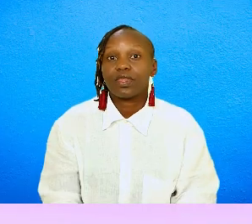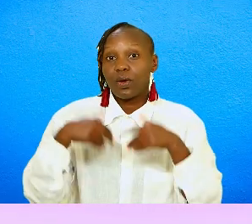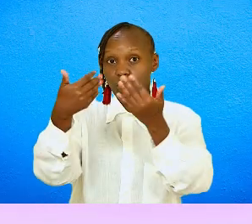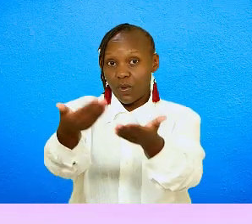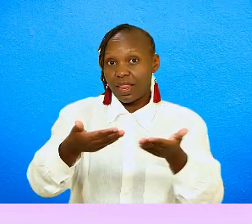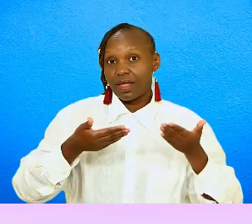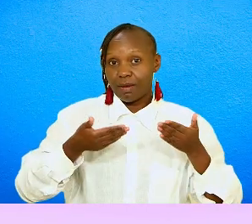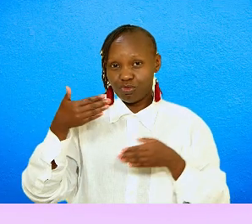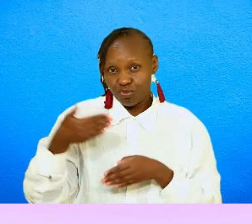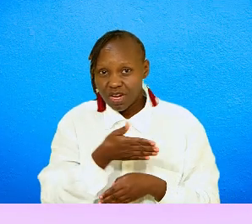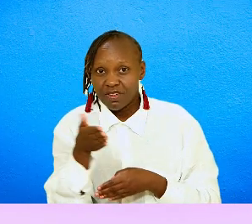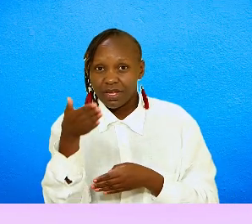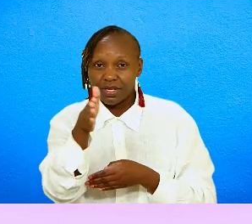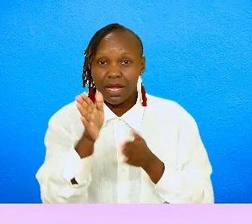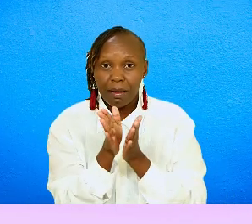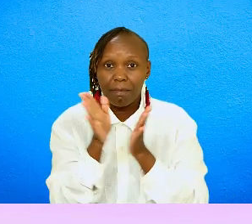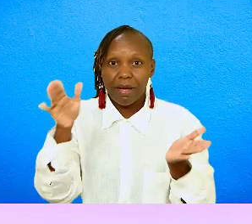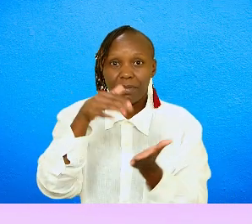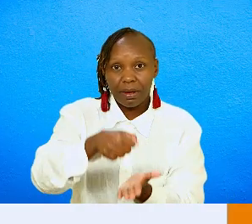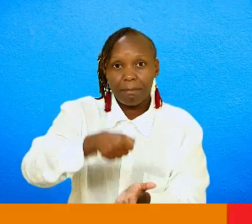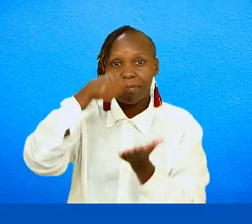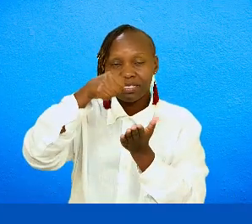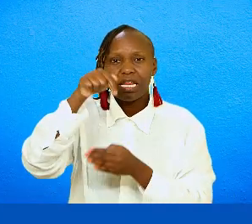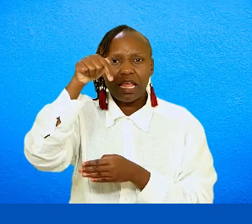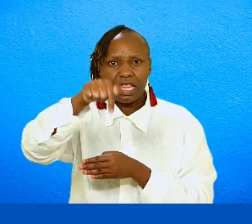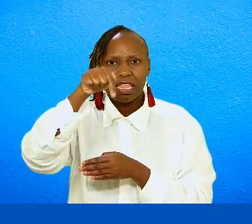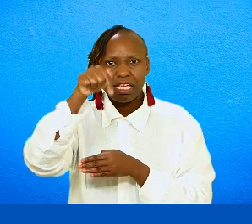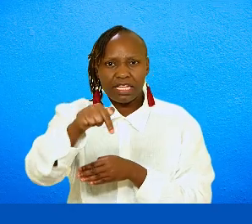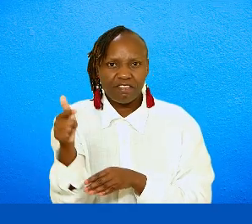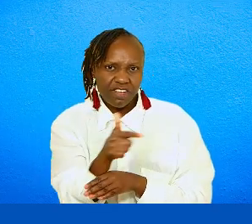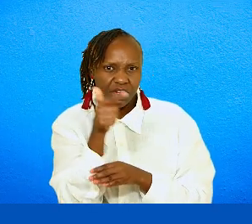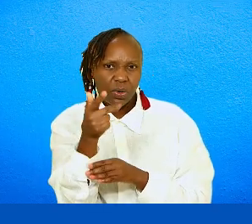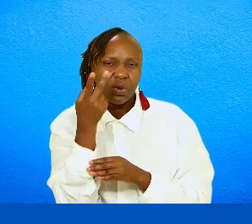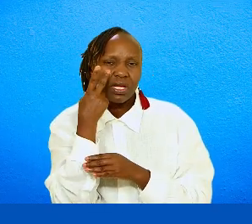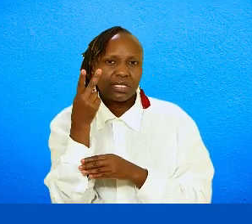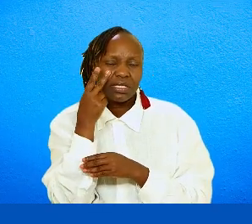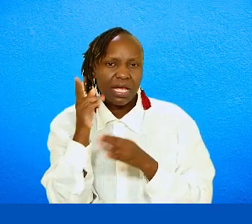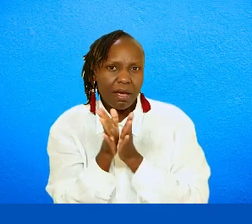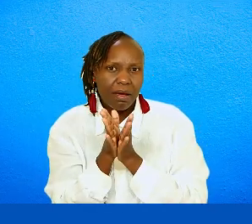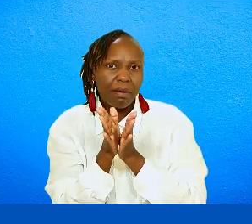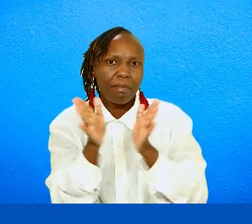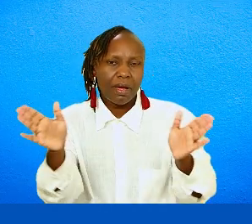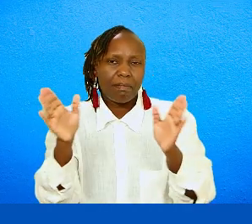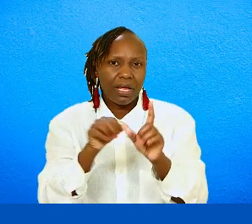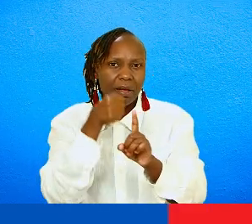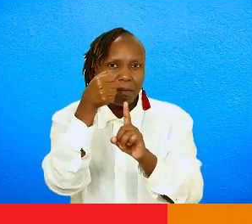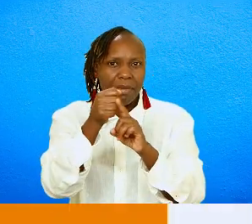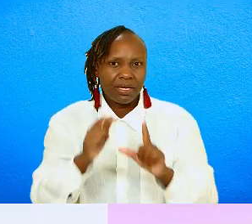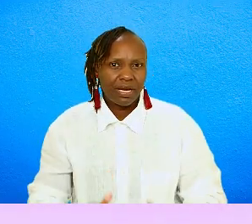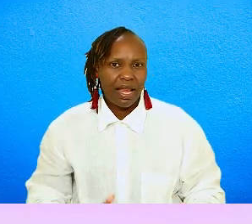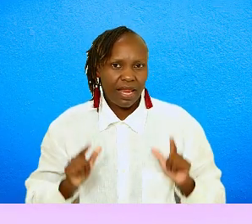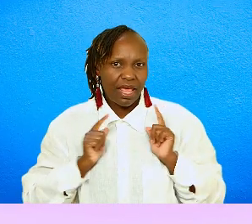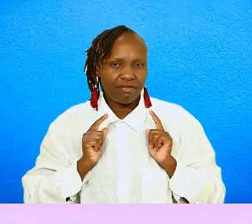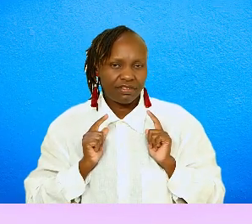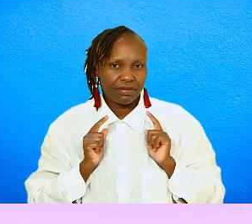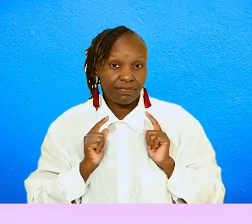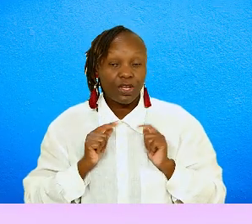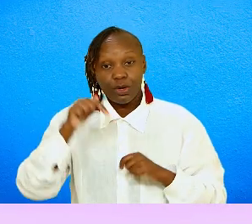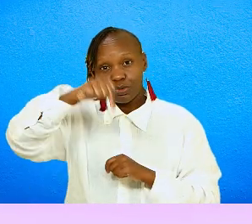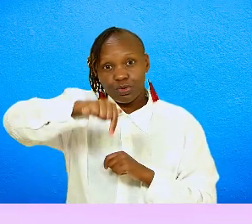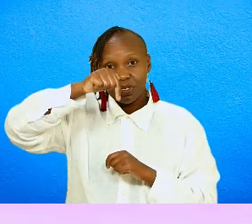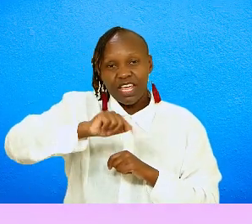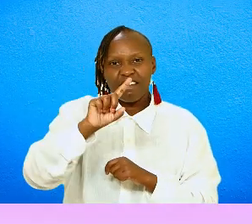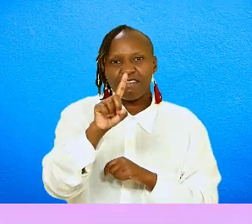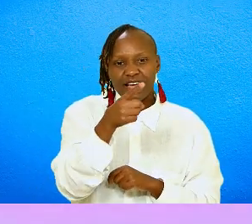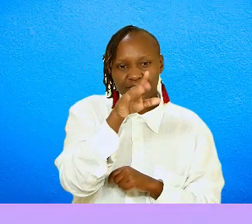Welcome to Navigating Public Budgets. In this series, we explore how Kenya's public budgeting process impacts our lives. Today, we'll talk about the first